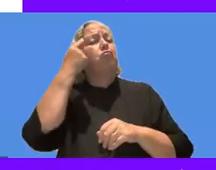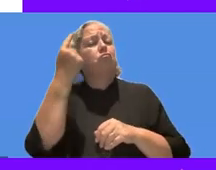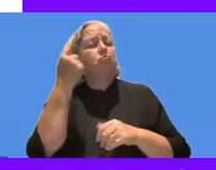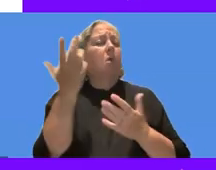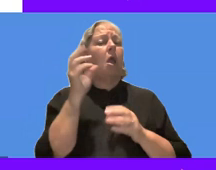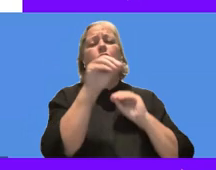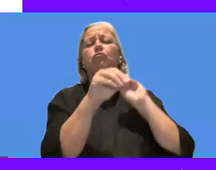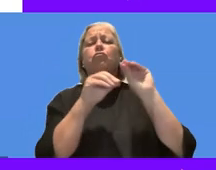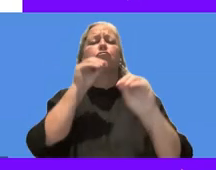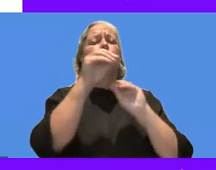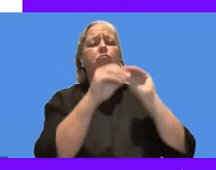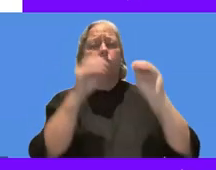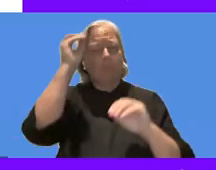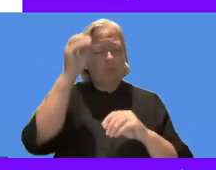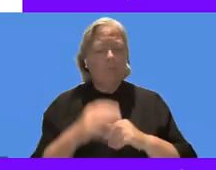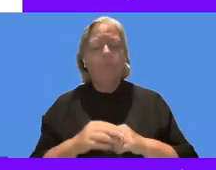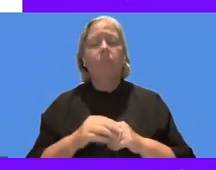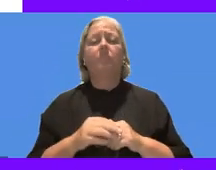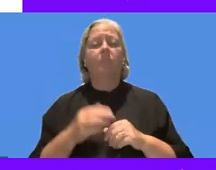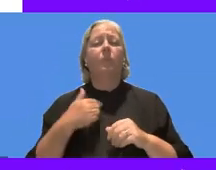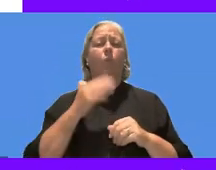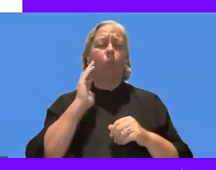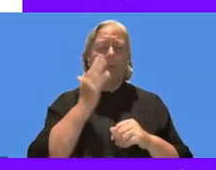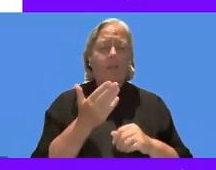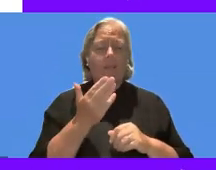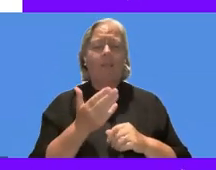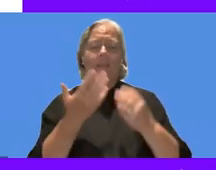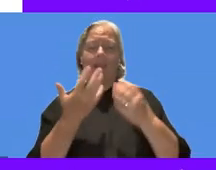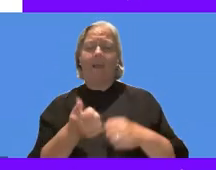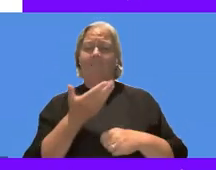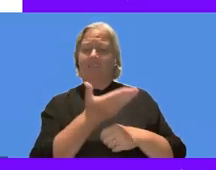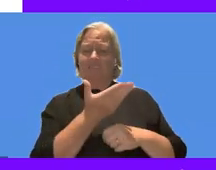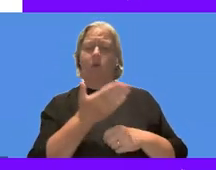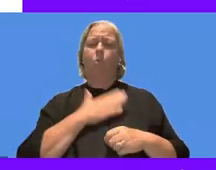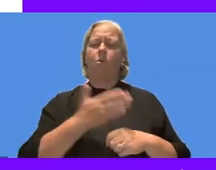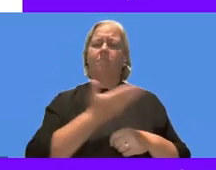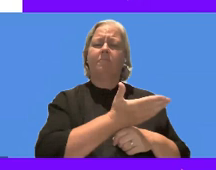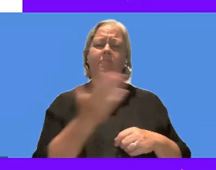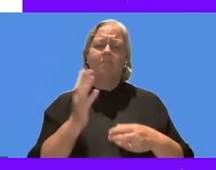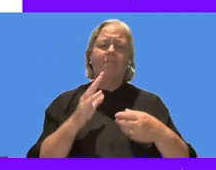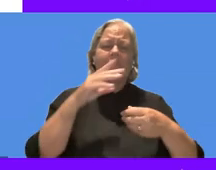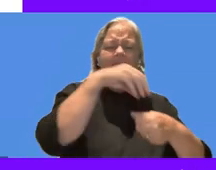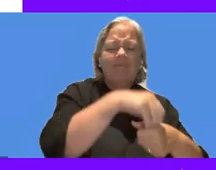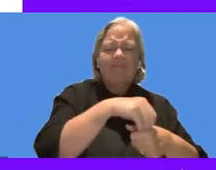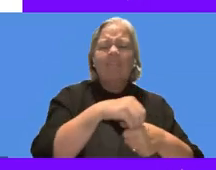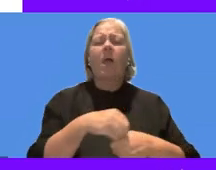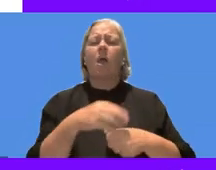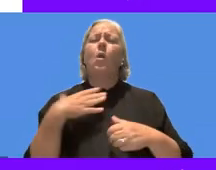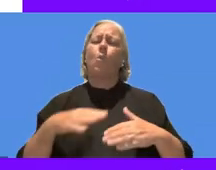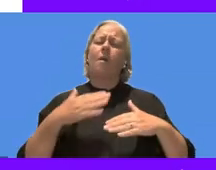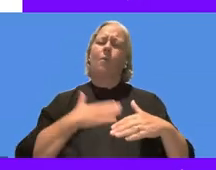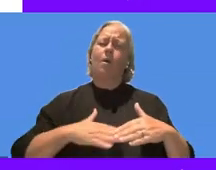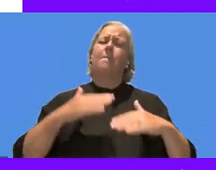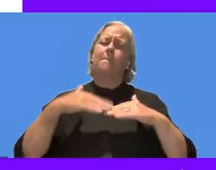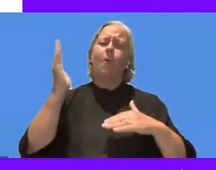session is we're going to use Menti to have some audience participation, as well as having some more interactive conversation towards the end. So